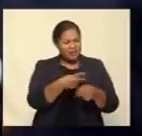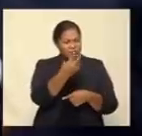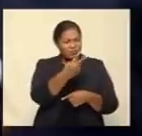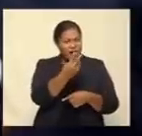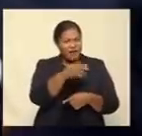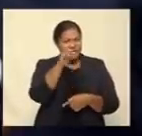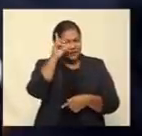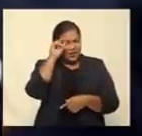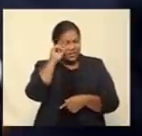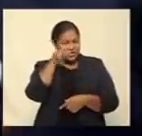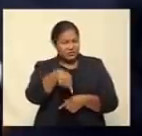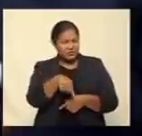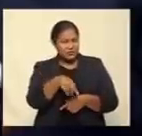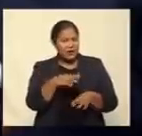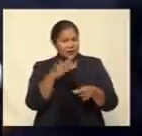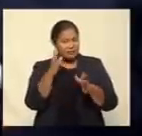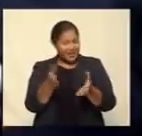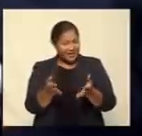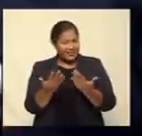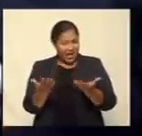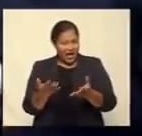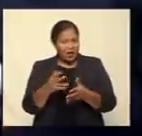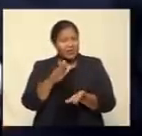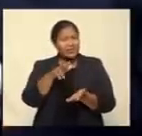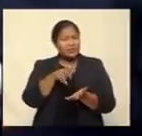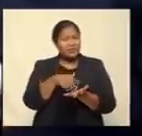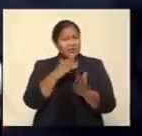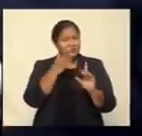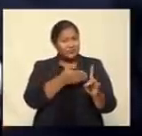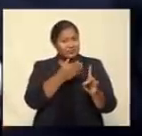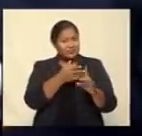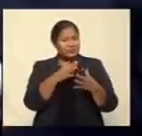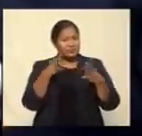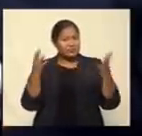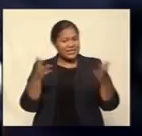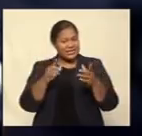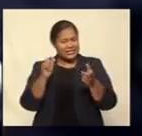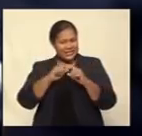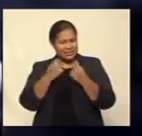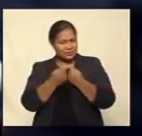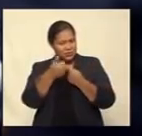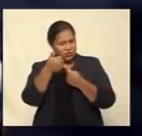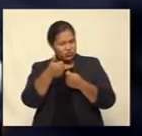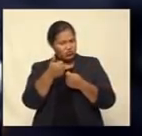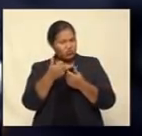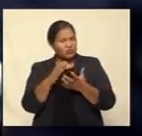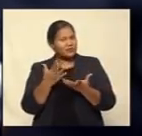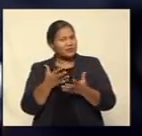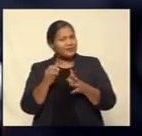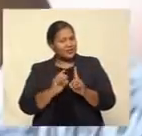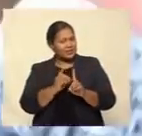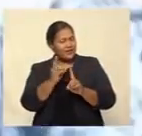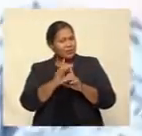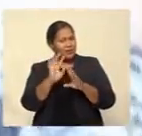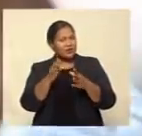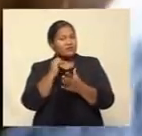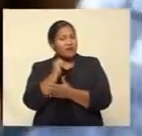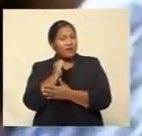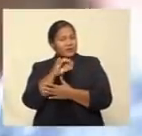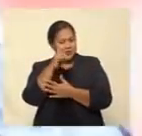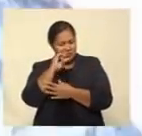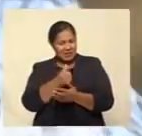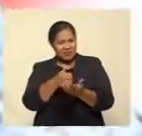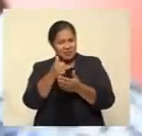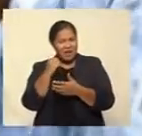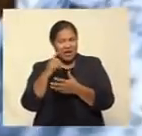playing in the Major League right now. This is a good sign for the development of rugby, as we can go back and be able to give